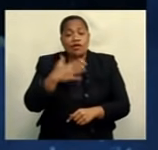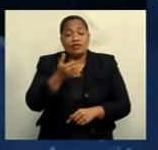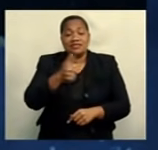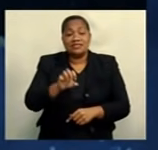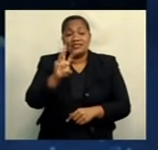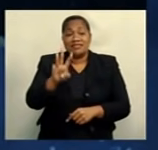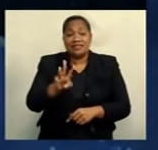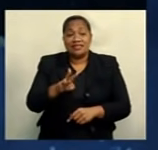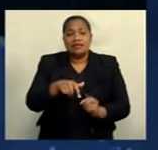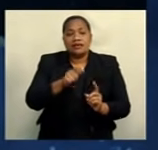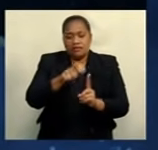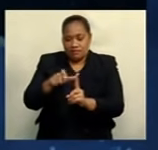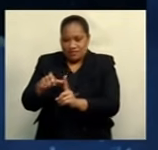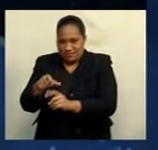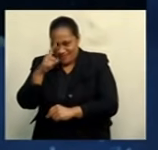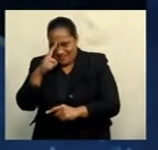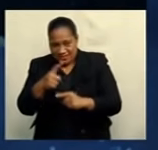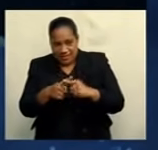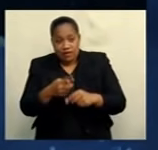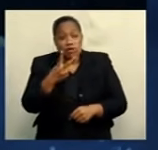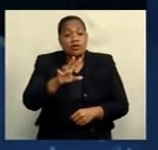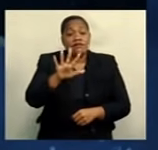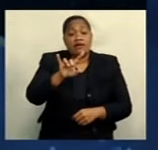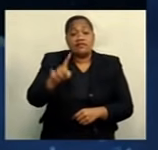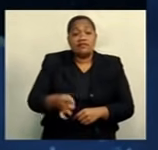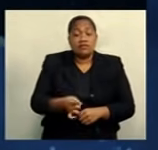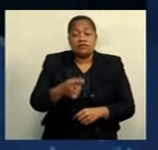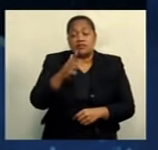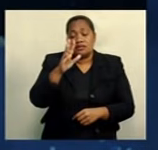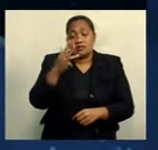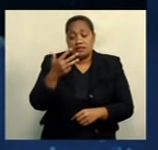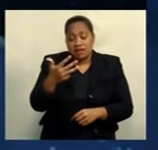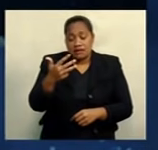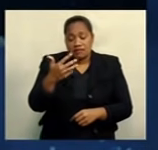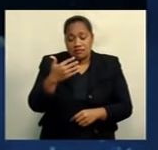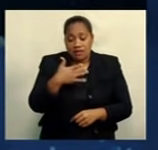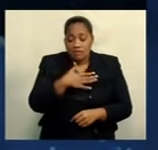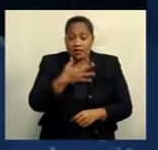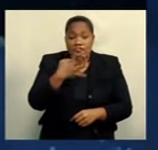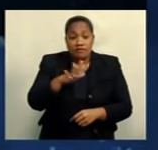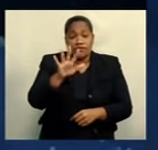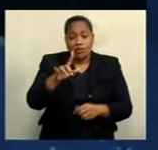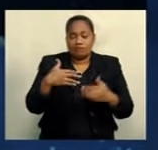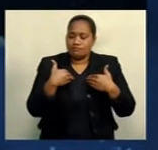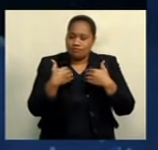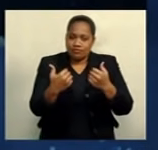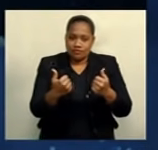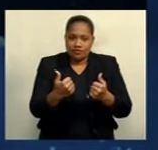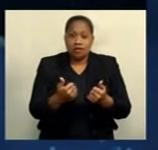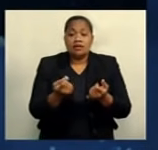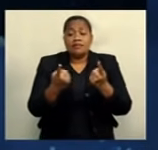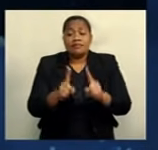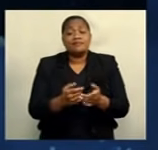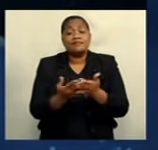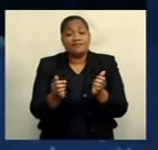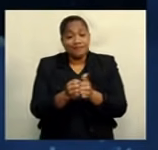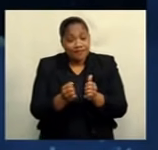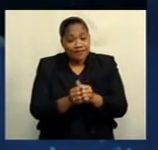19,463 active cases with 25,951 recoveries in total. The COVID-19 death toll stands